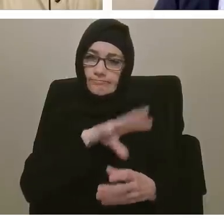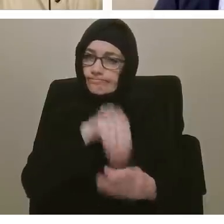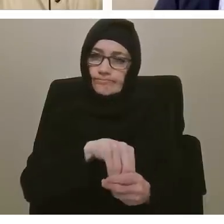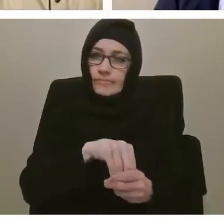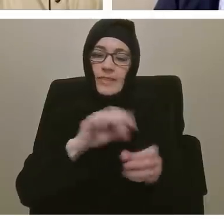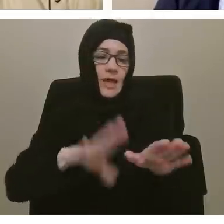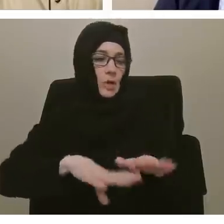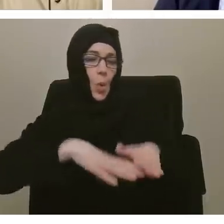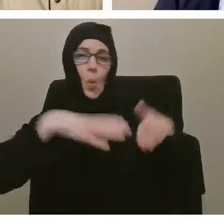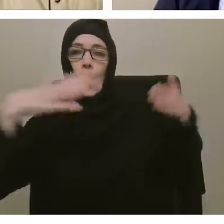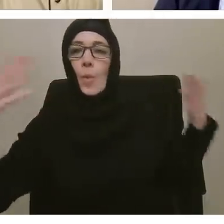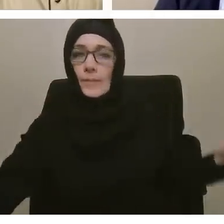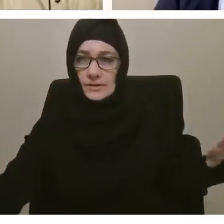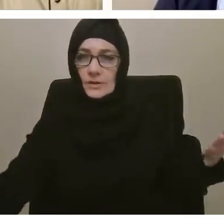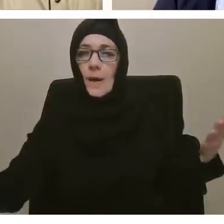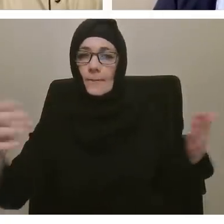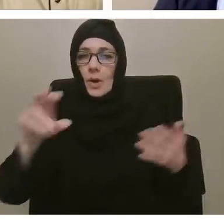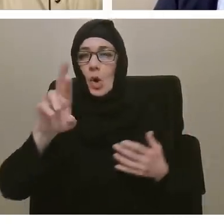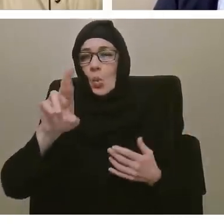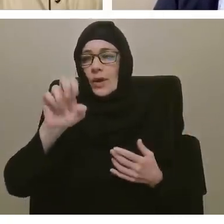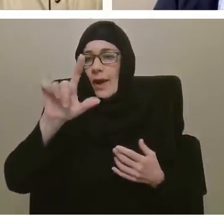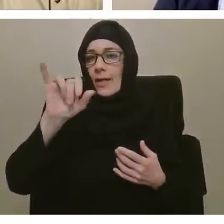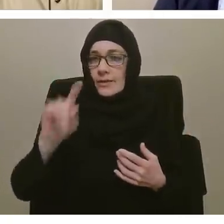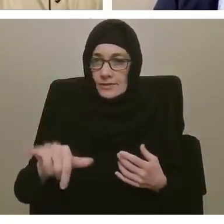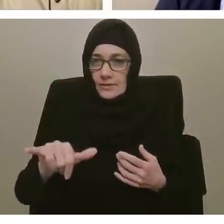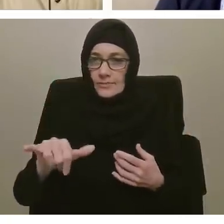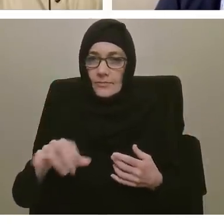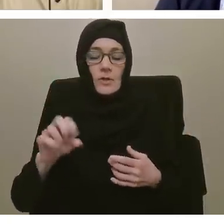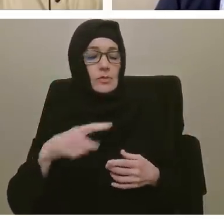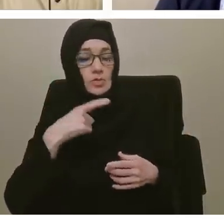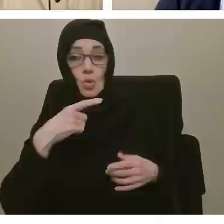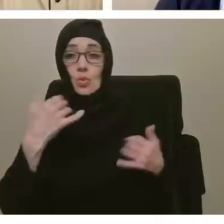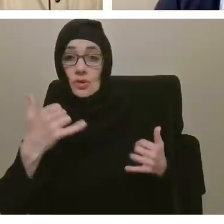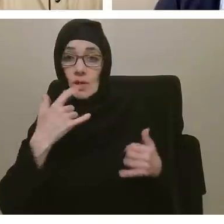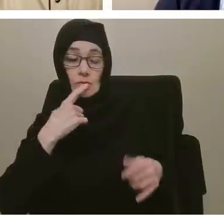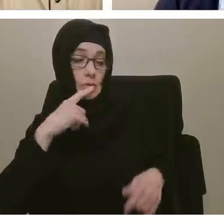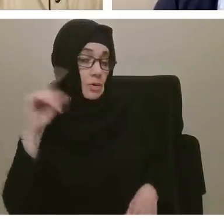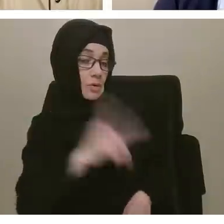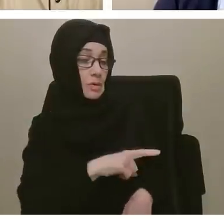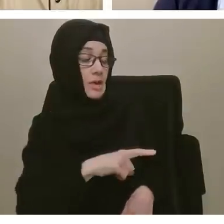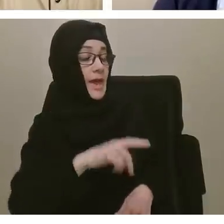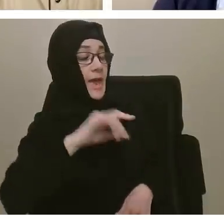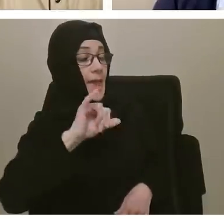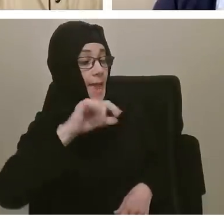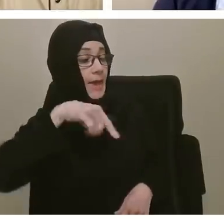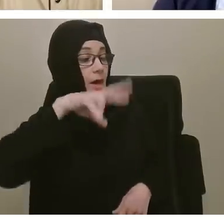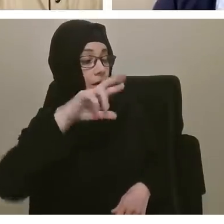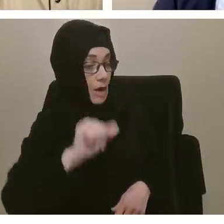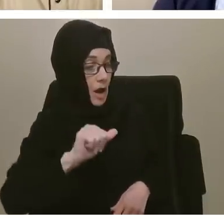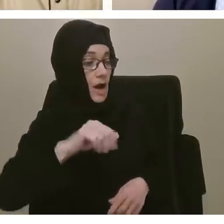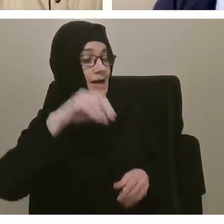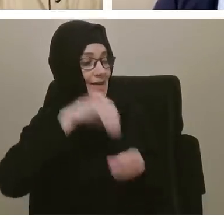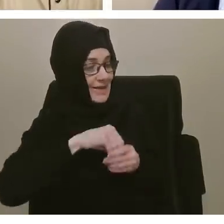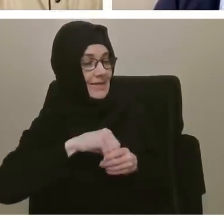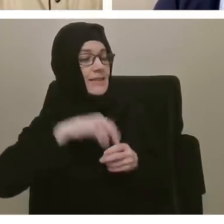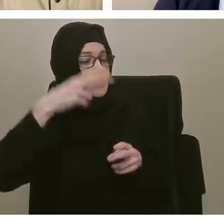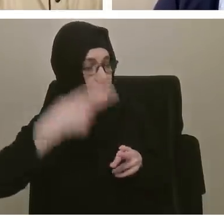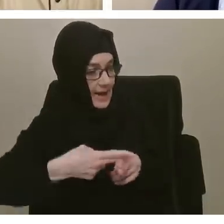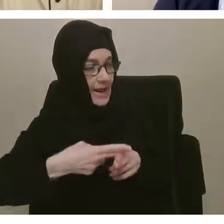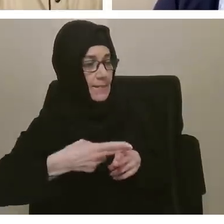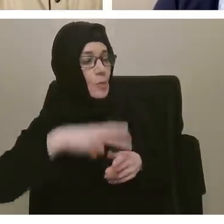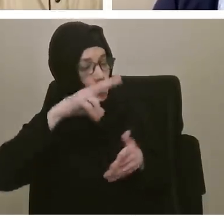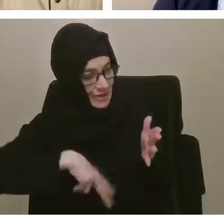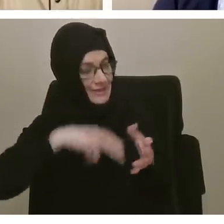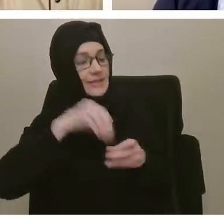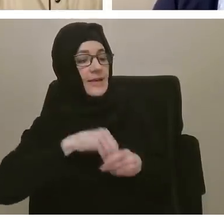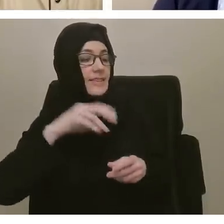of reality. And that is when he's told, Iqra bismi rabbik, read in the name of your